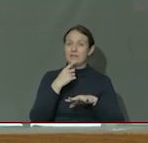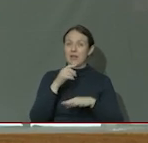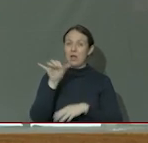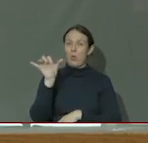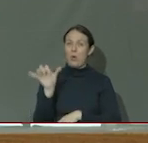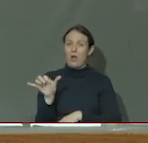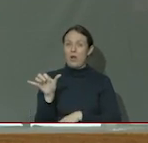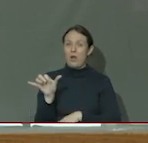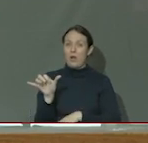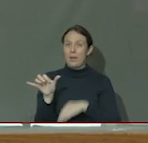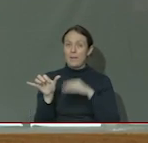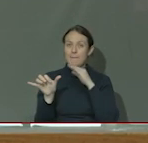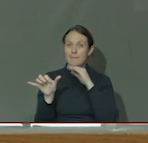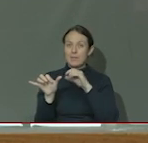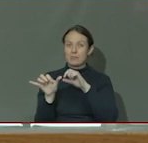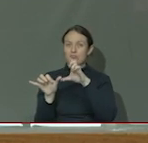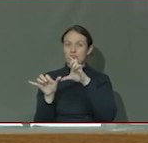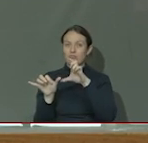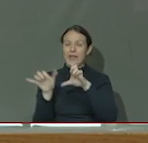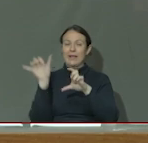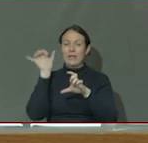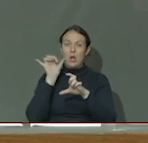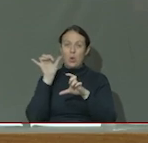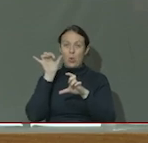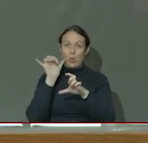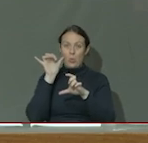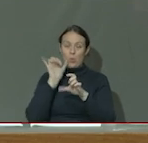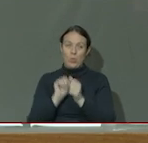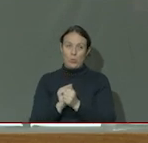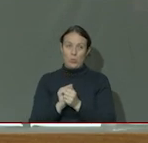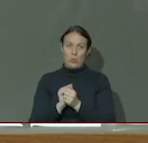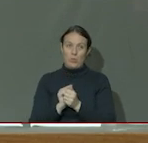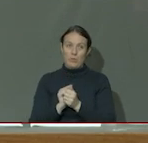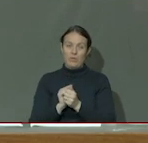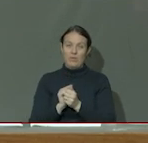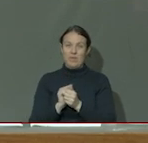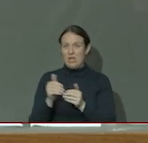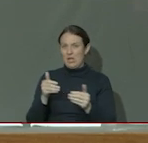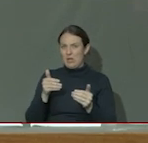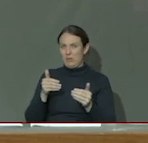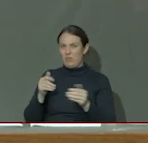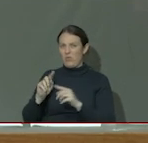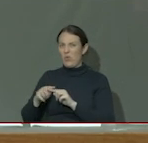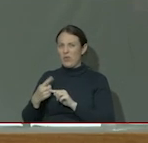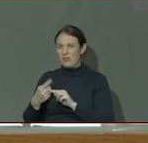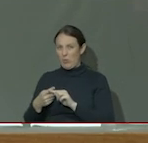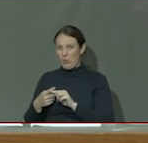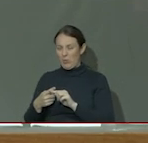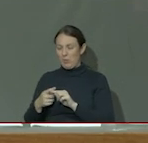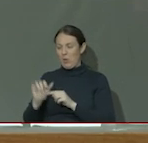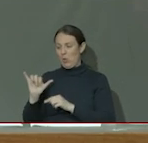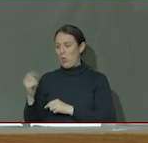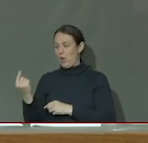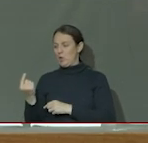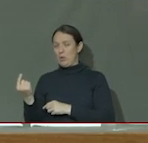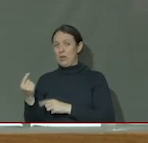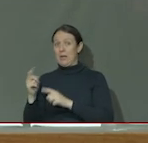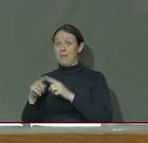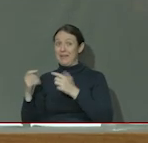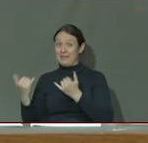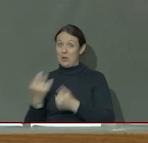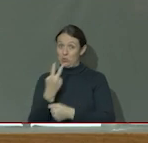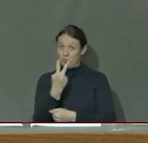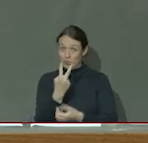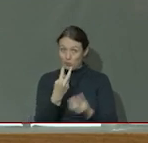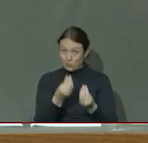Y, capital Y, stands for yellow. Like here, previously I just looked at the seed color. Now, Mendel said,